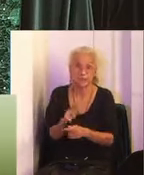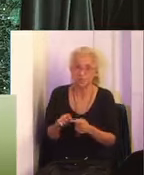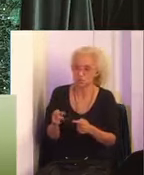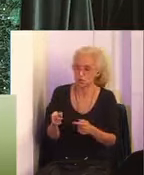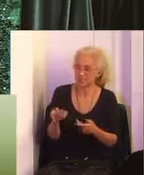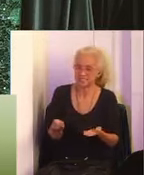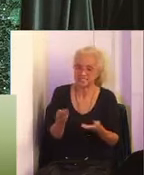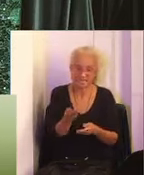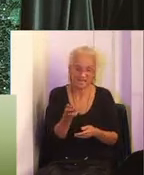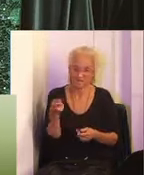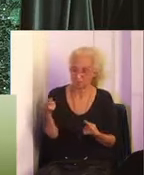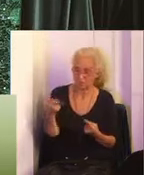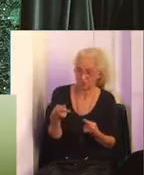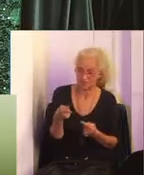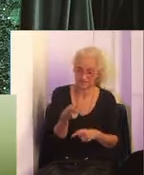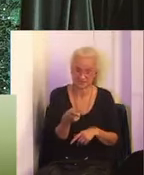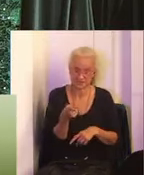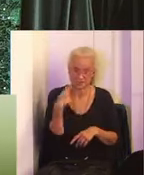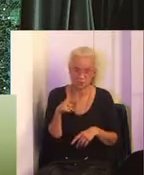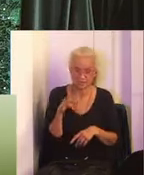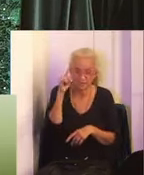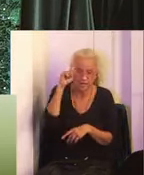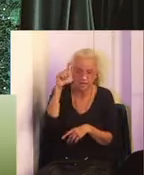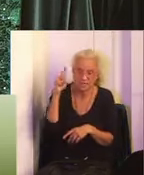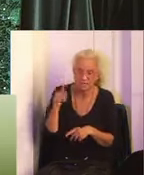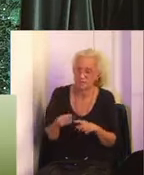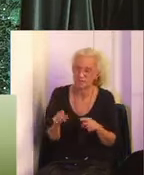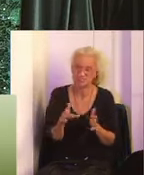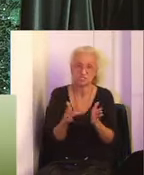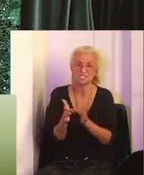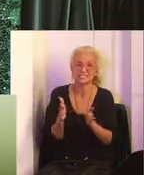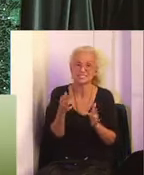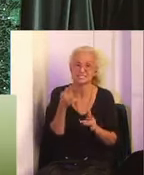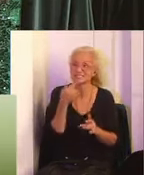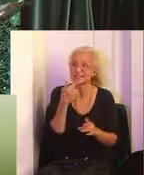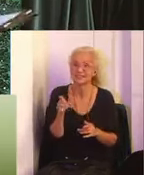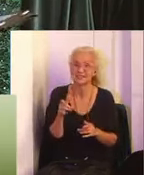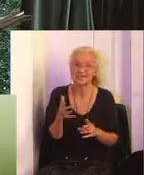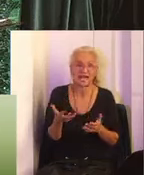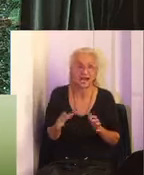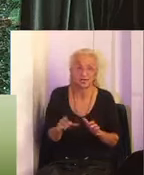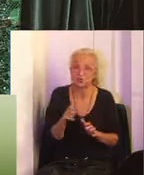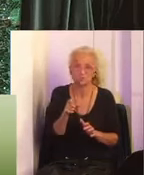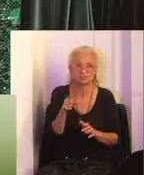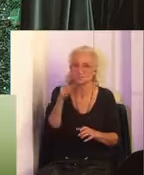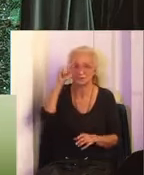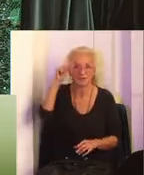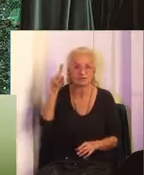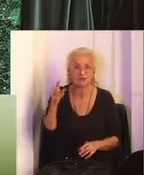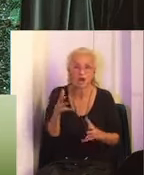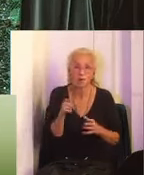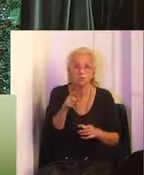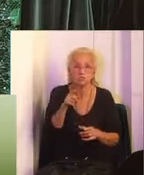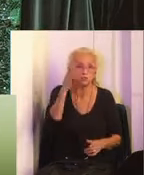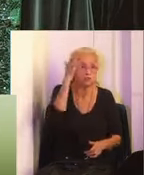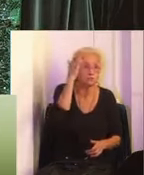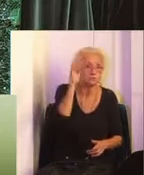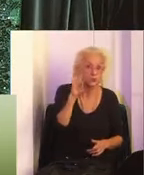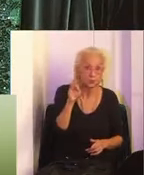gave him points for being clever. But Jesus said, I don't want you to be clever. I want you to be